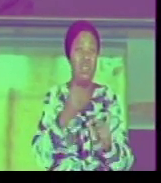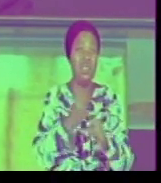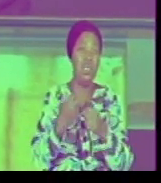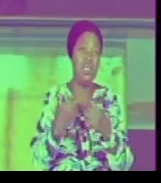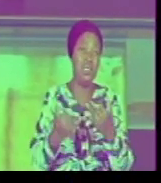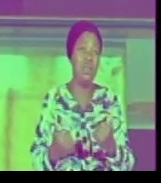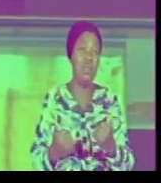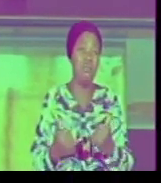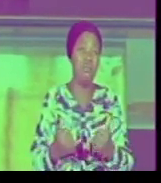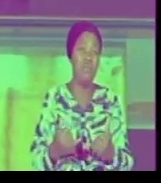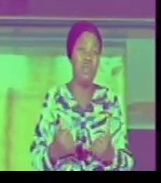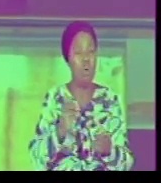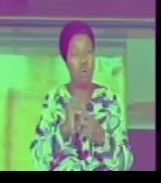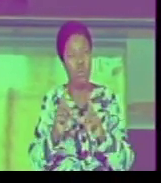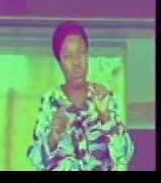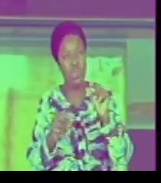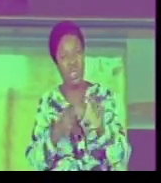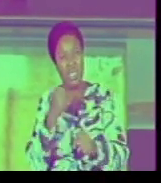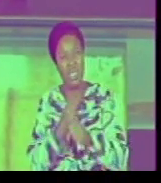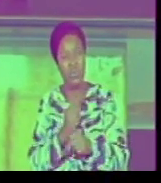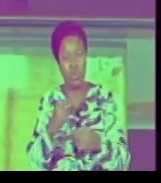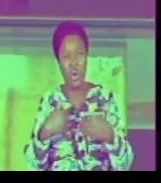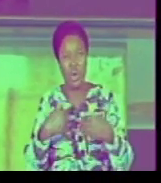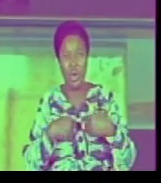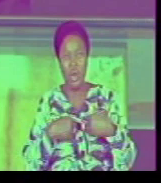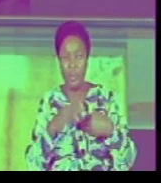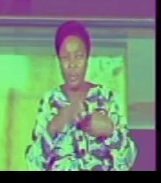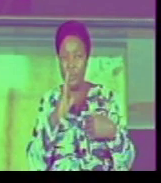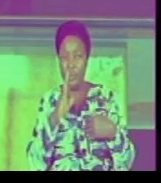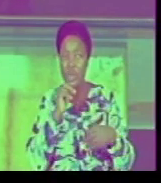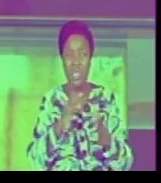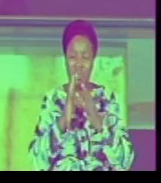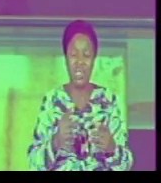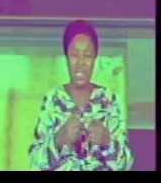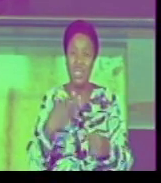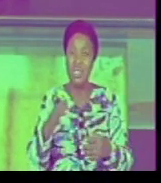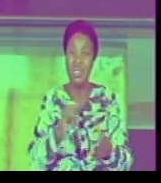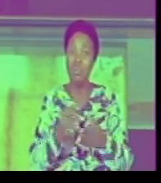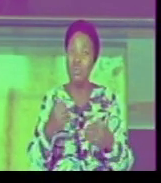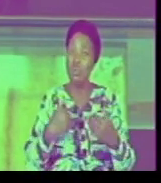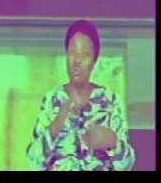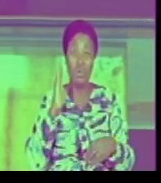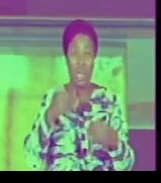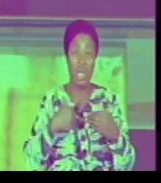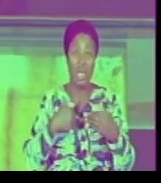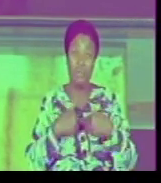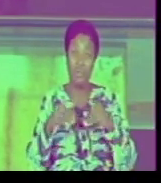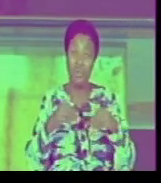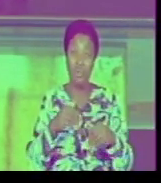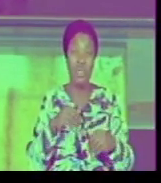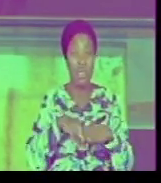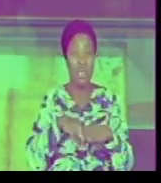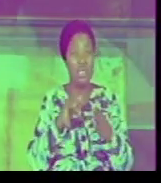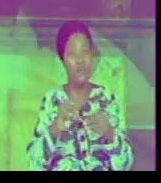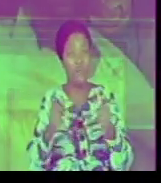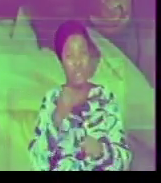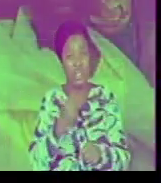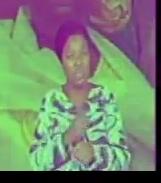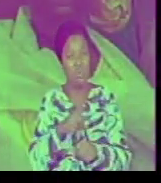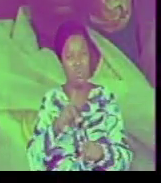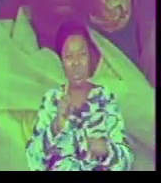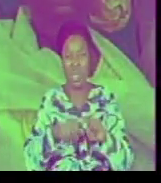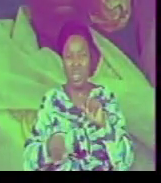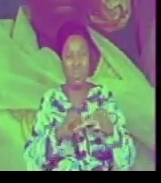Christian. And the things you should have done in that first year, you couldn't do because of fear. Second year, you couldn't do because of